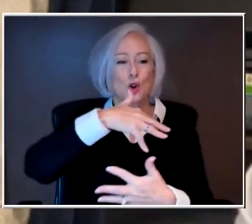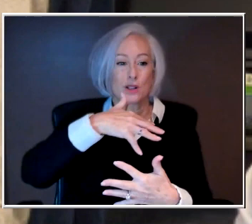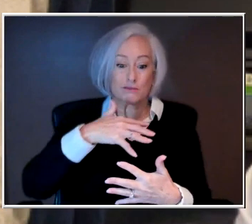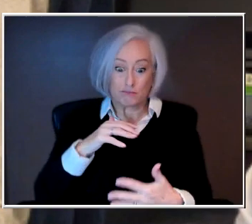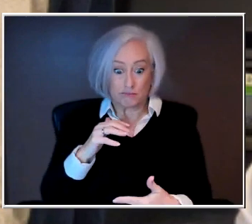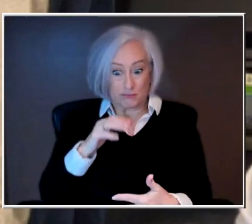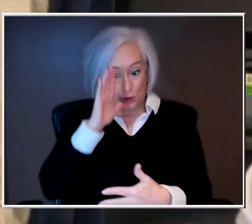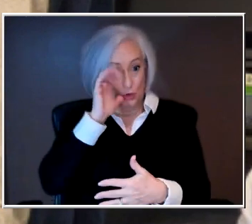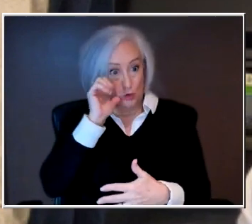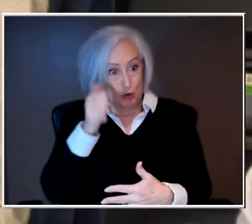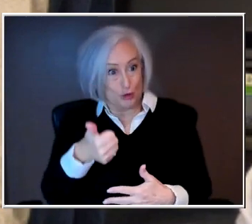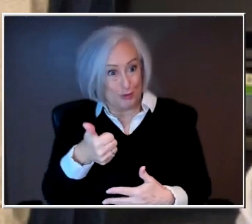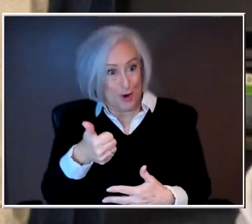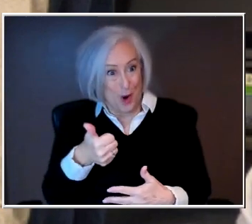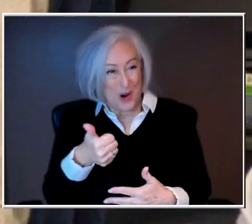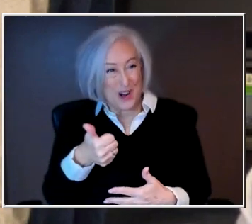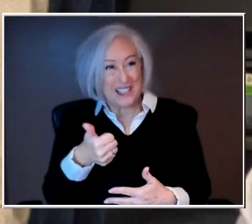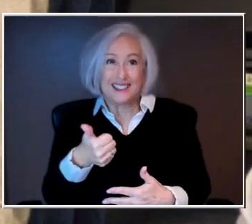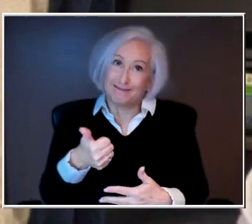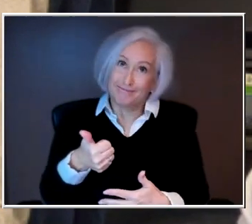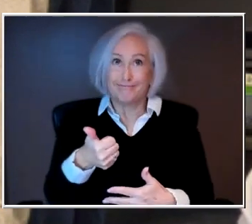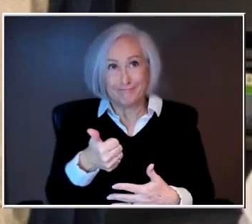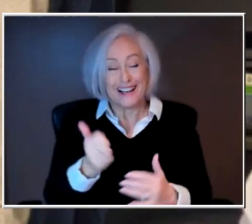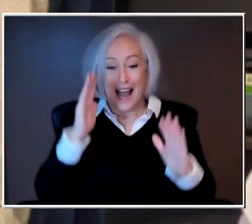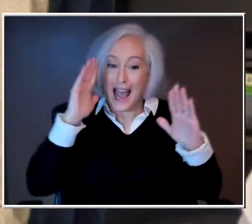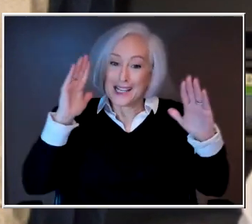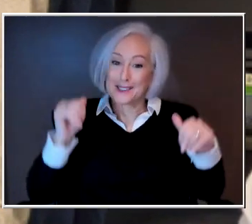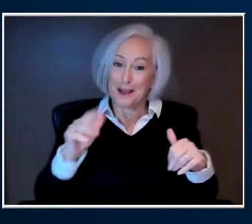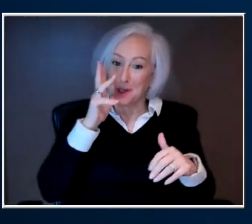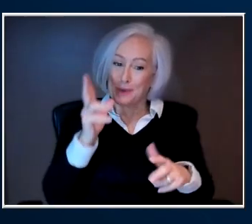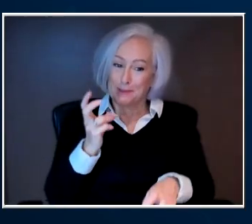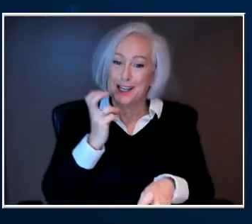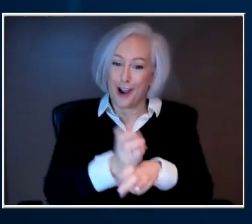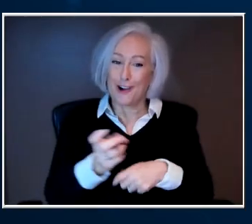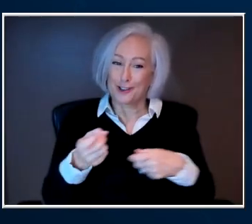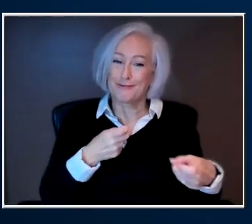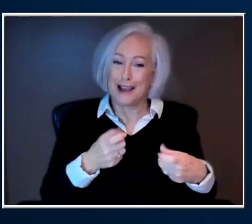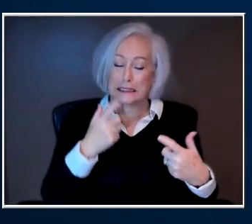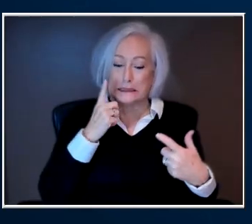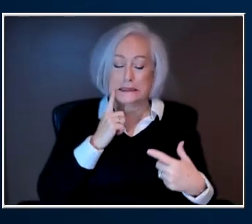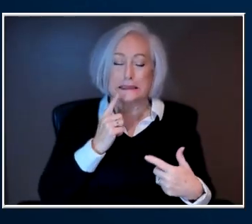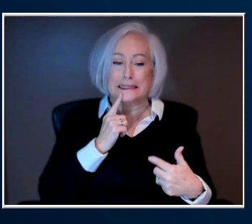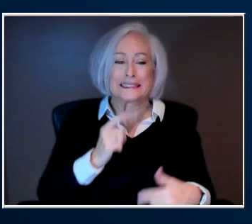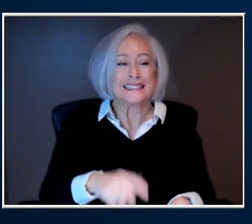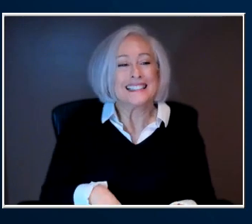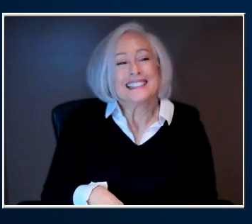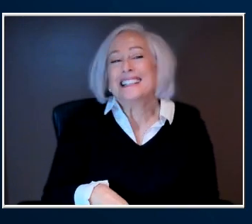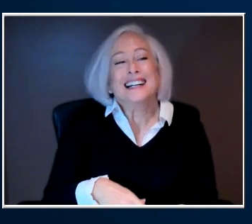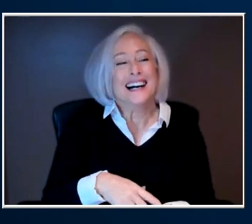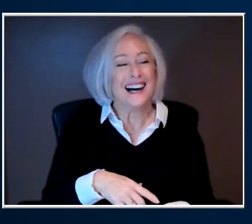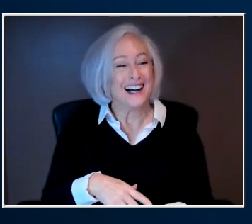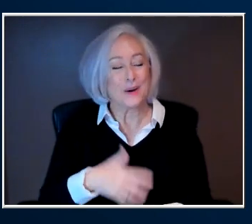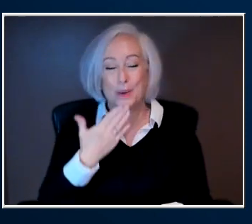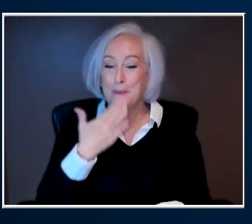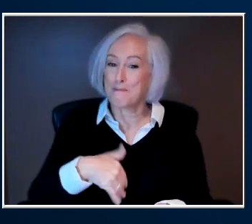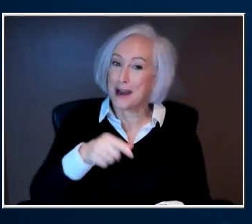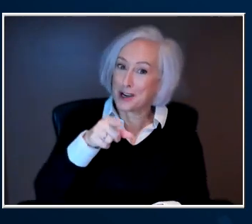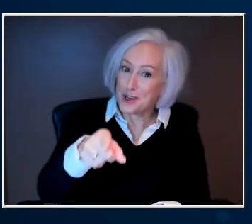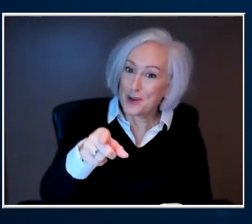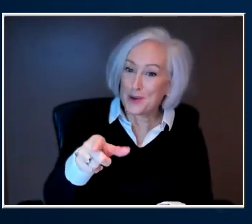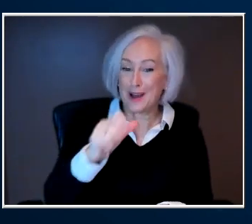pretty pretty difficult to deal with. Better you than us, okay, Dr. Darsh? Yeah. For